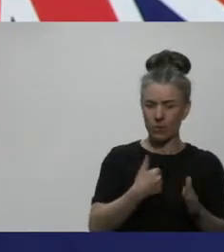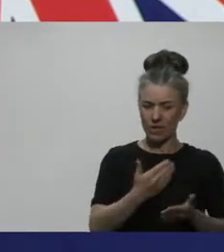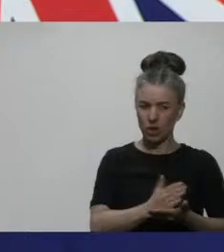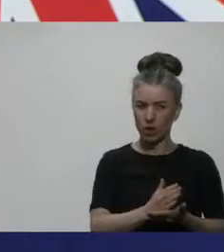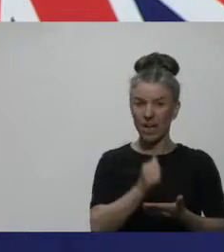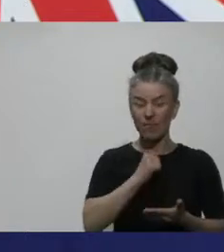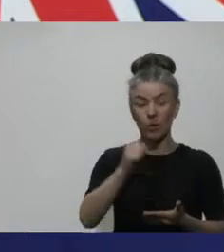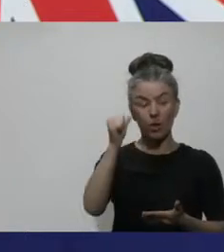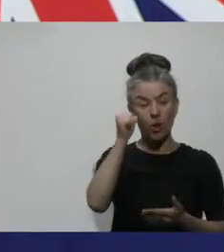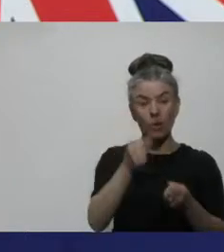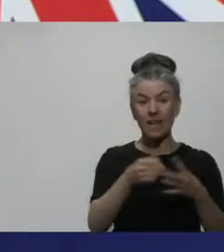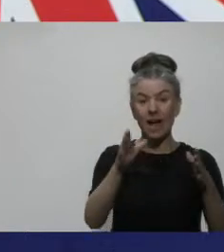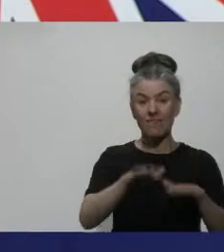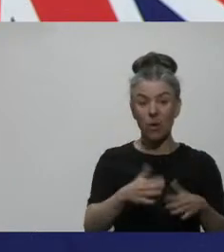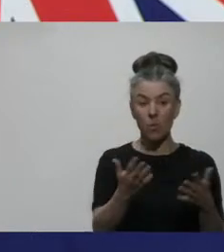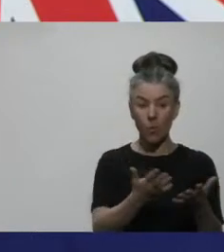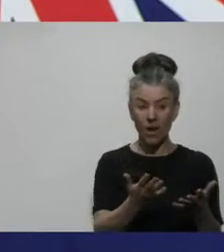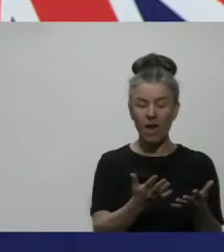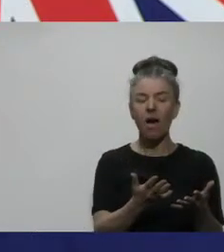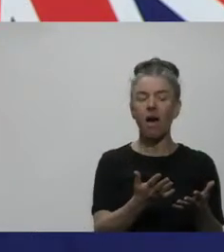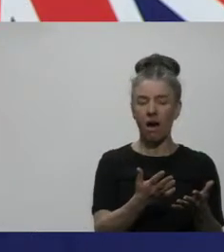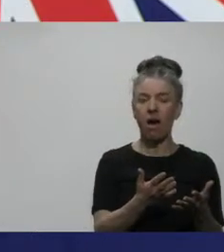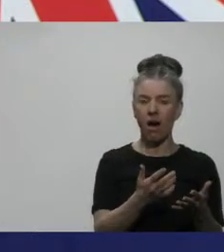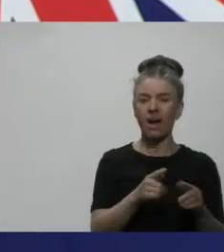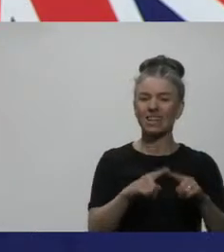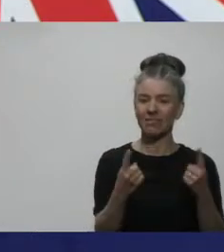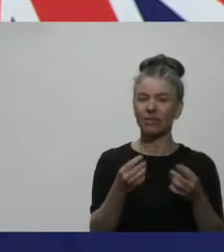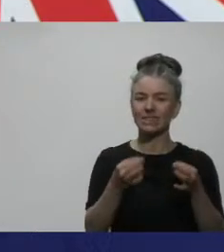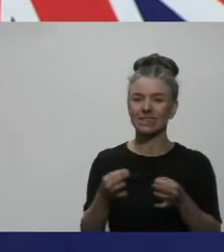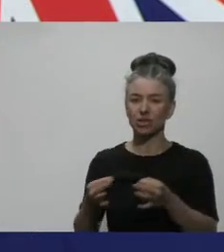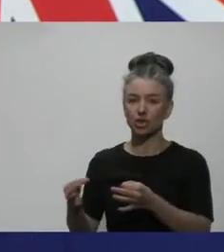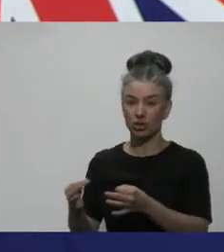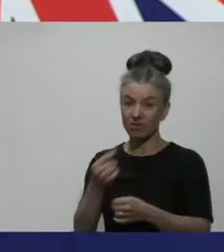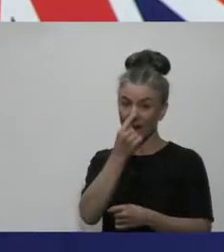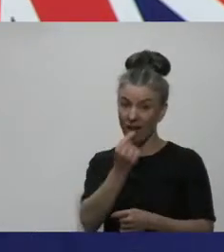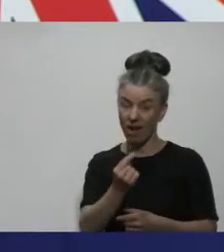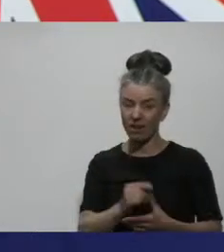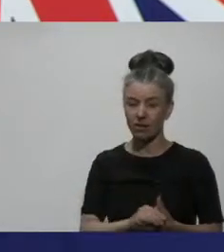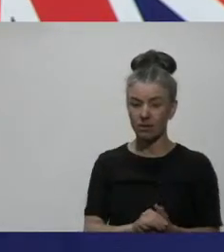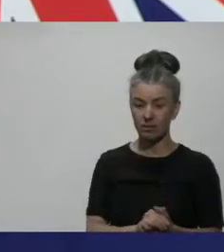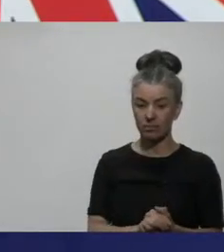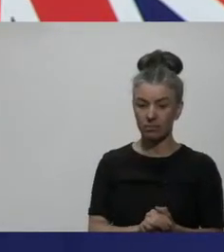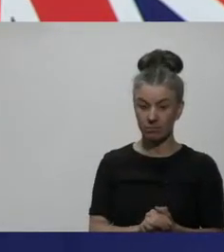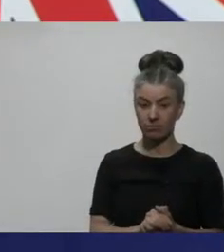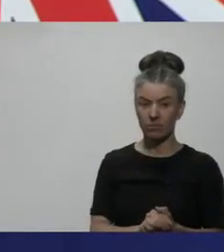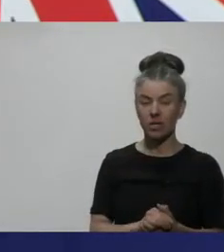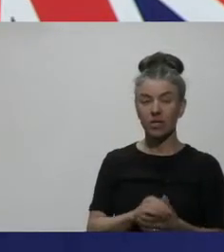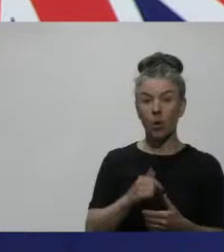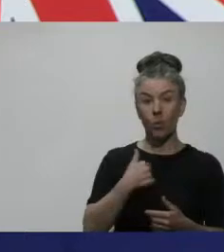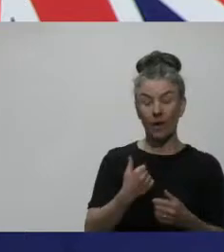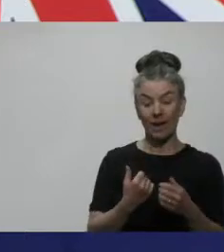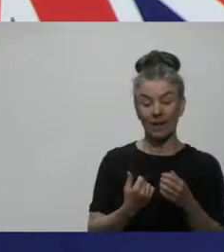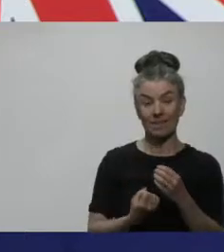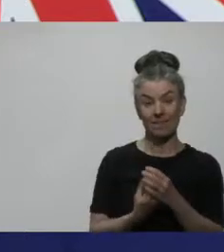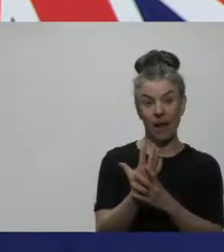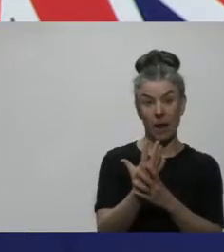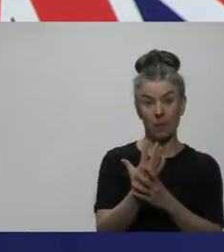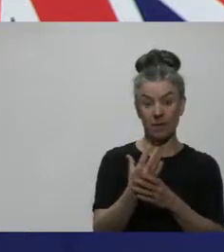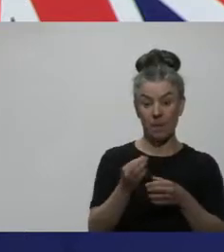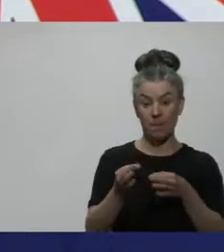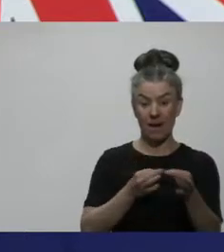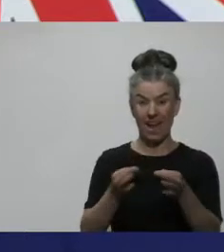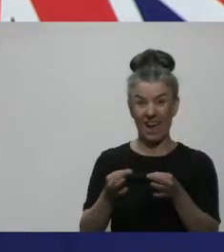of the change, even that changes some of the decision making. So that's why when we developed our resurgence plan, it was based on a range of